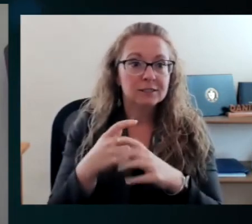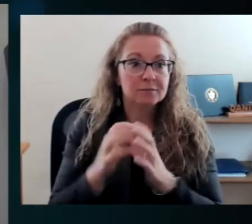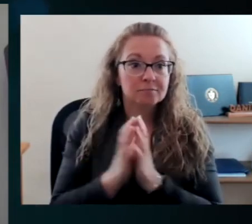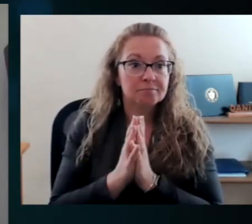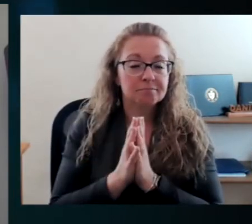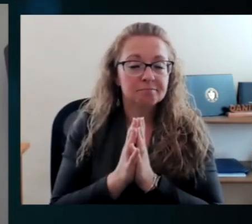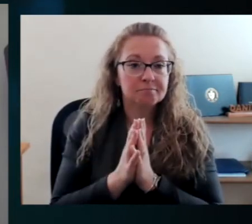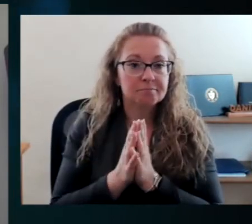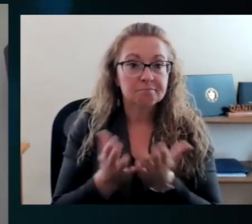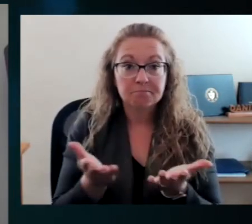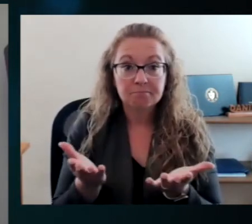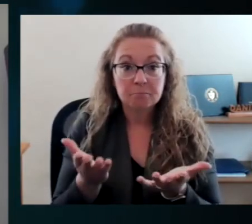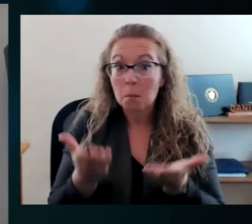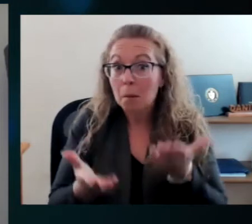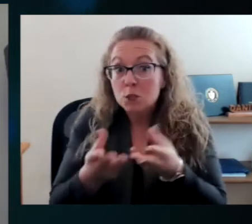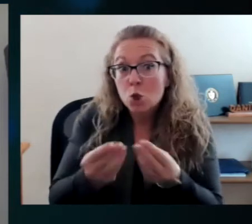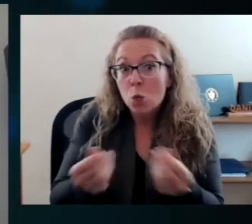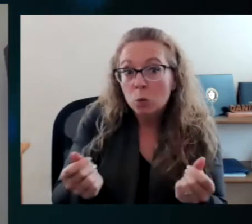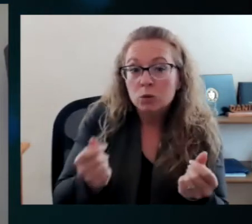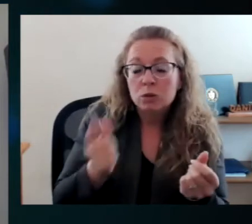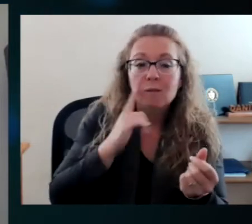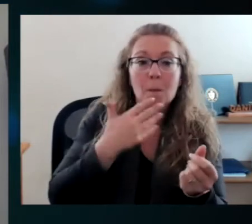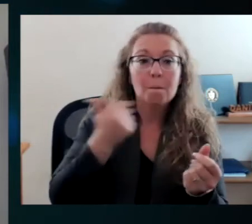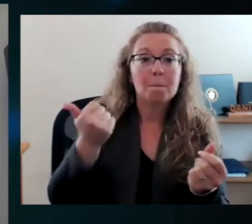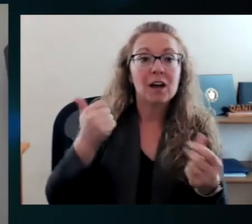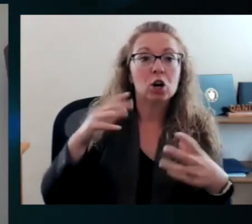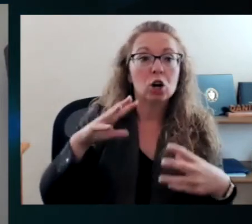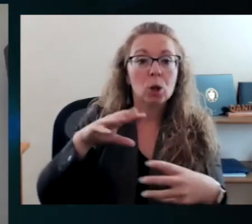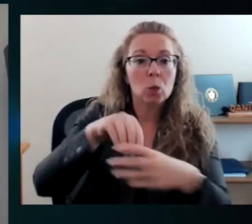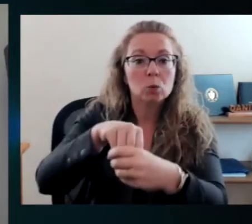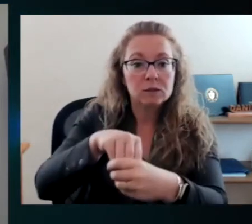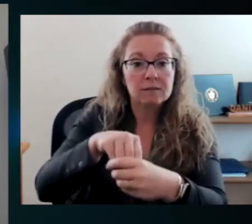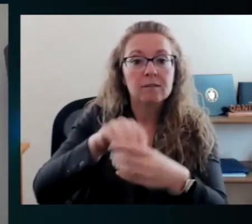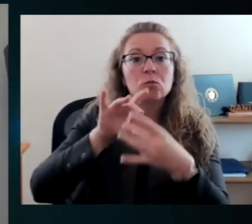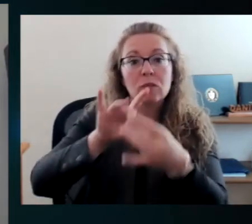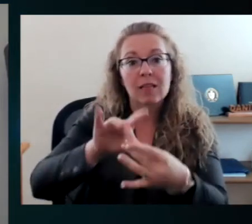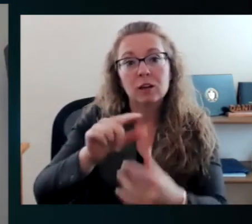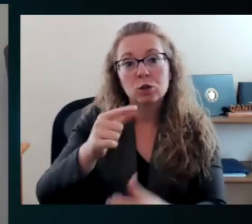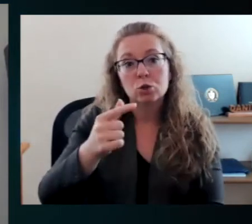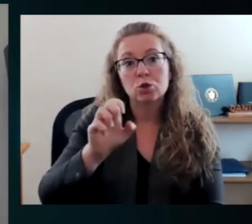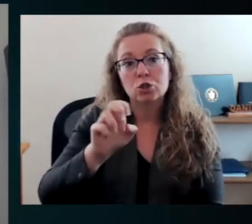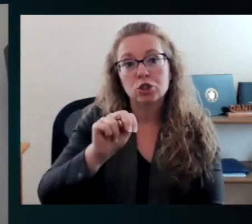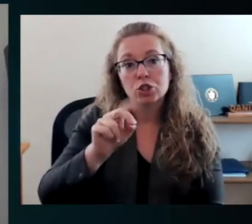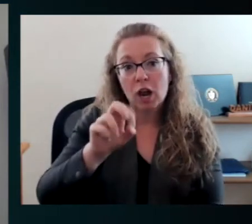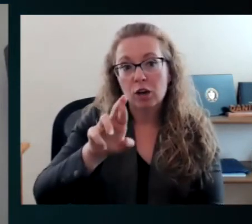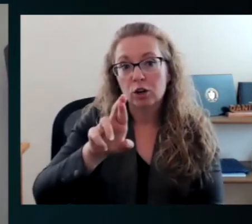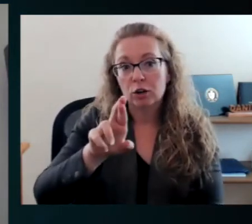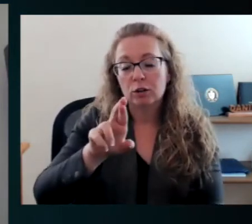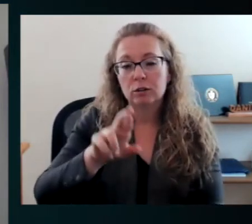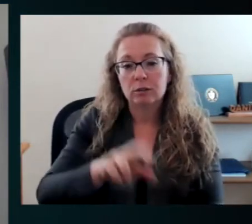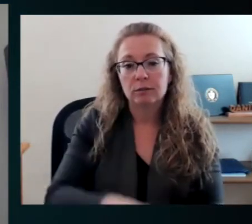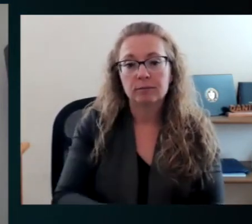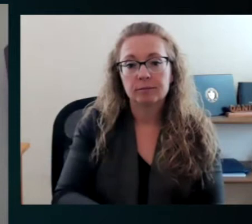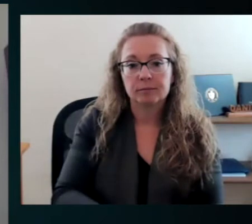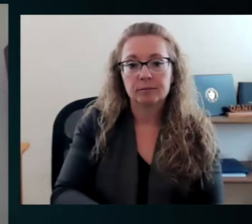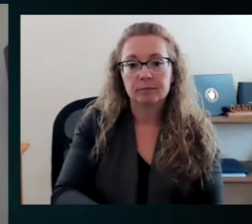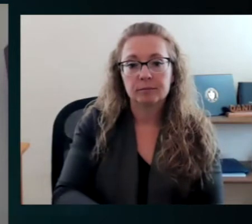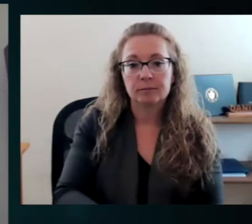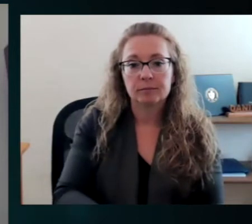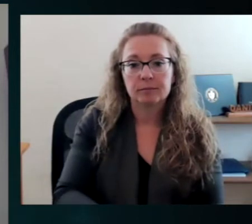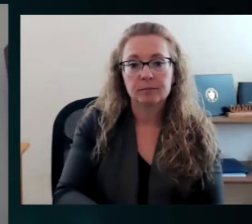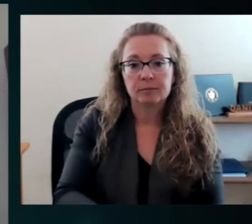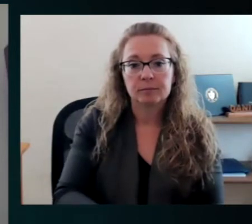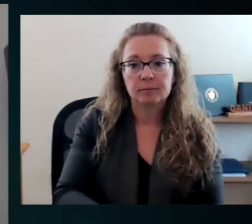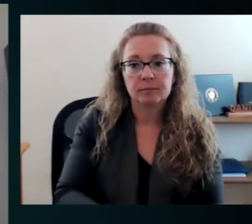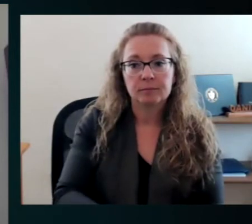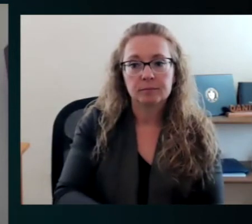potential solutions for better gender inclusivity in specific that they've seen in different contexts that